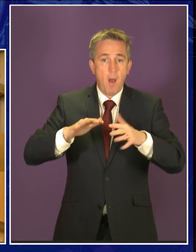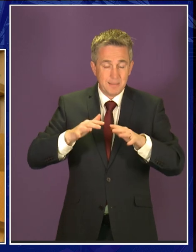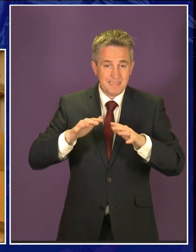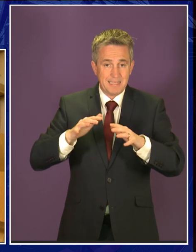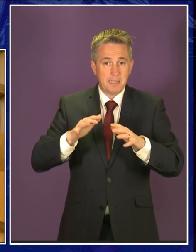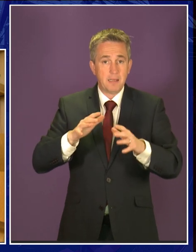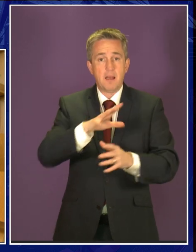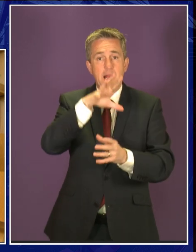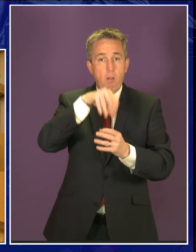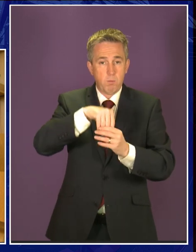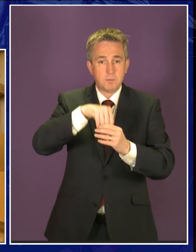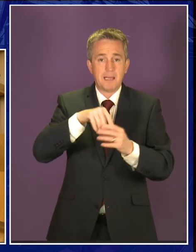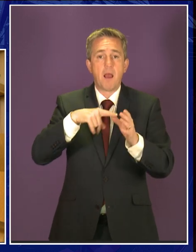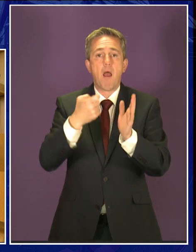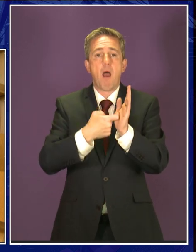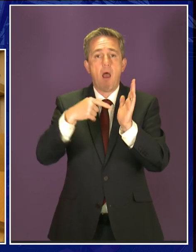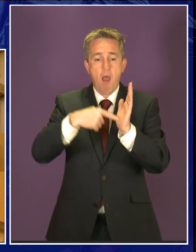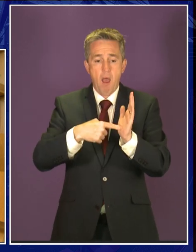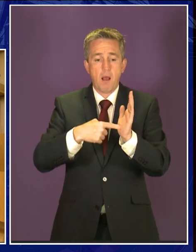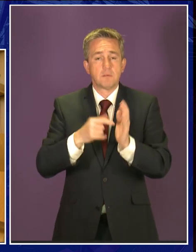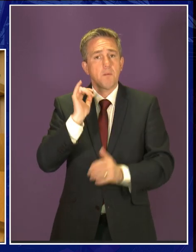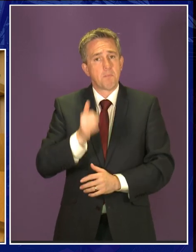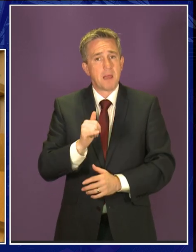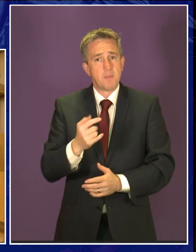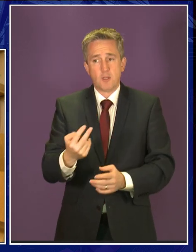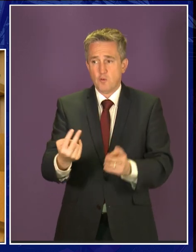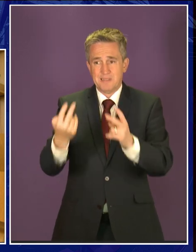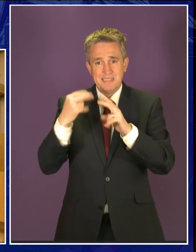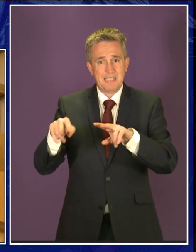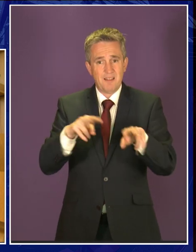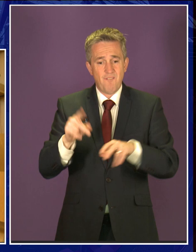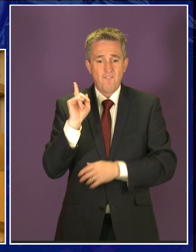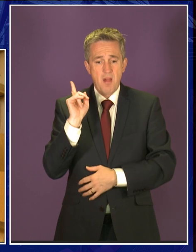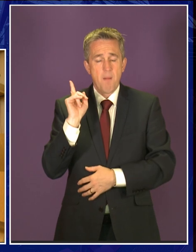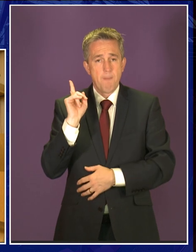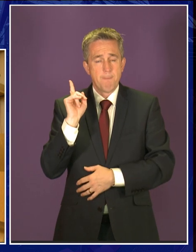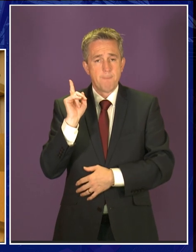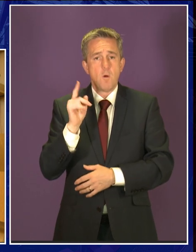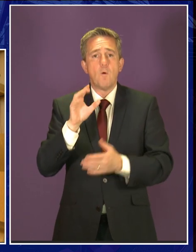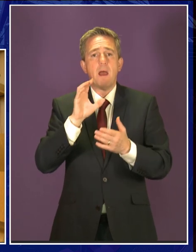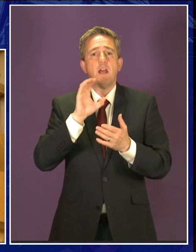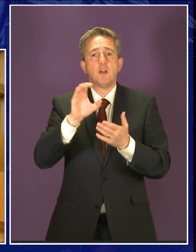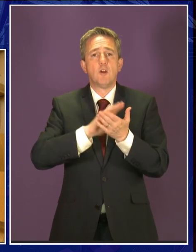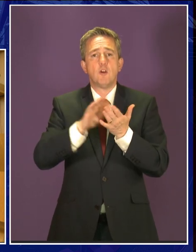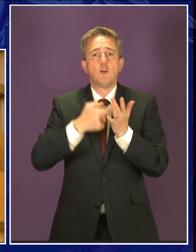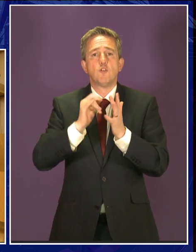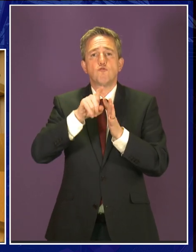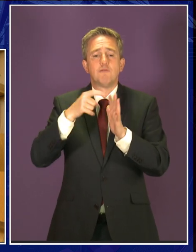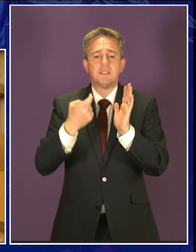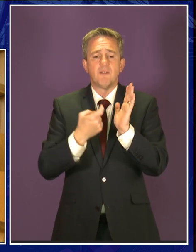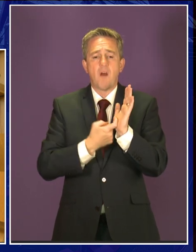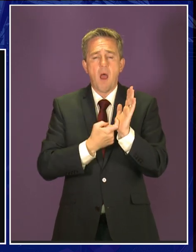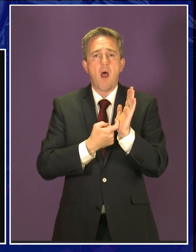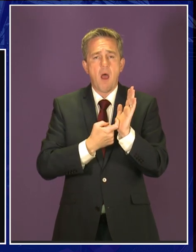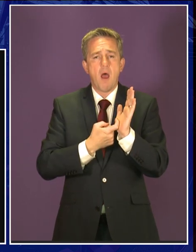art. And you may have seen this film. If you haven't, I highly recommend it, A Late Quartet, where Christopher Walken plays the